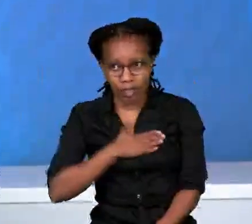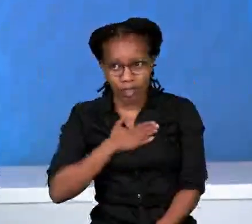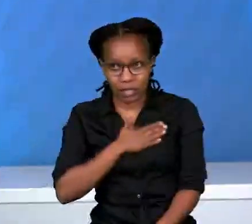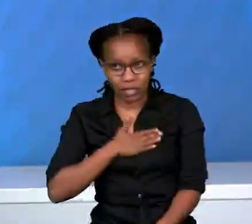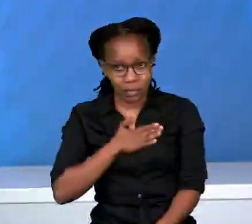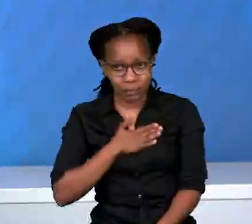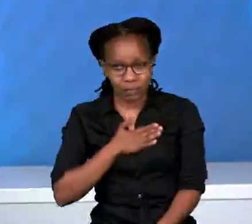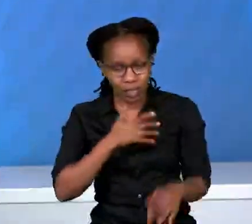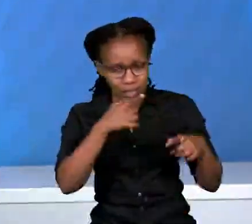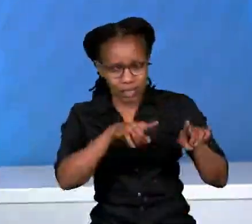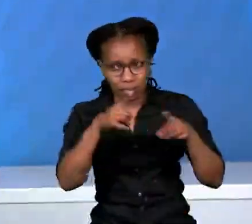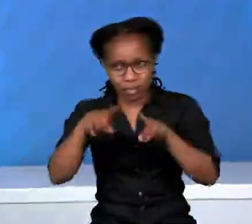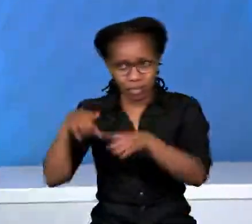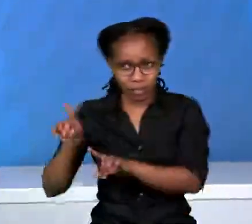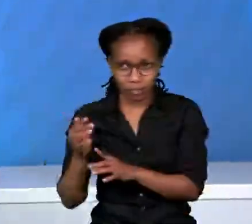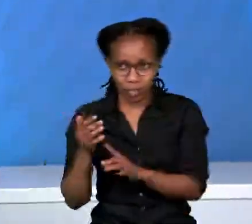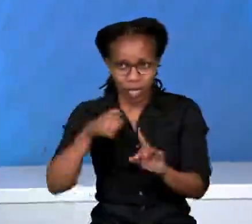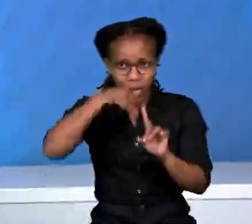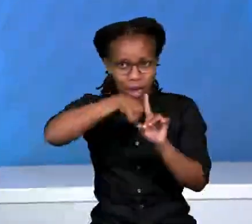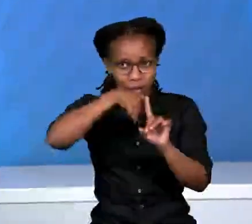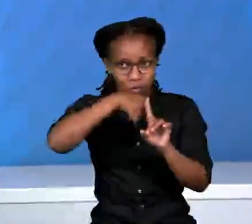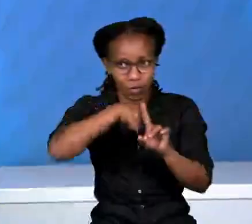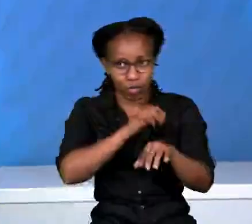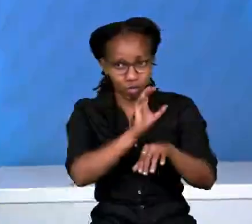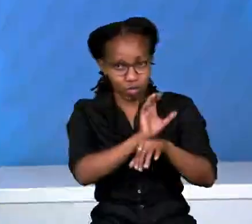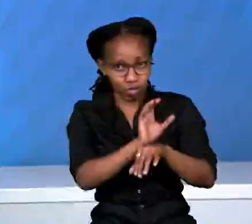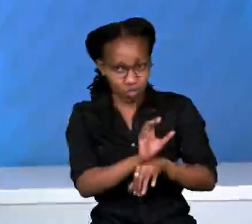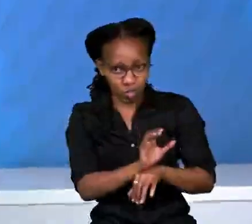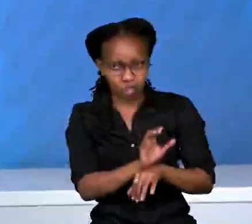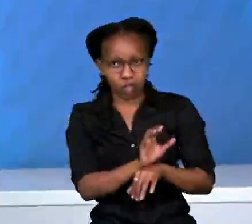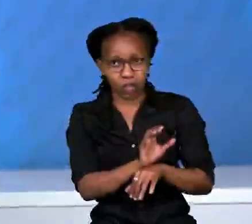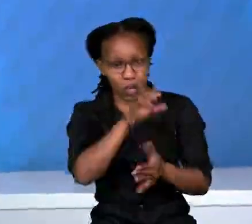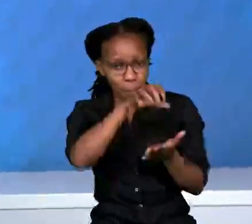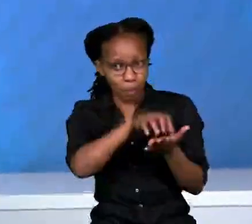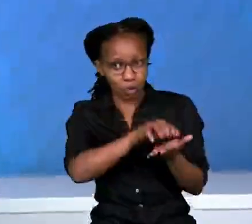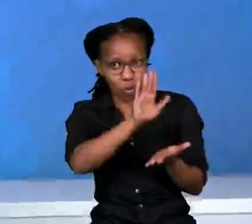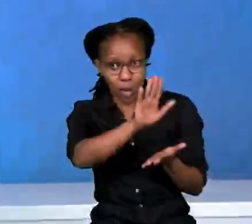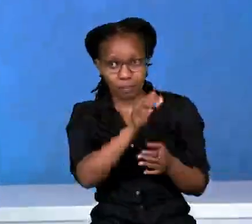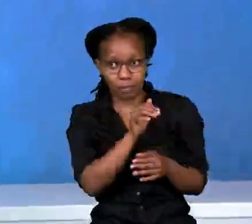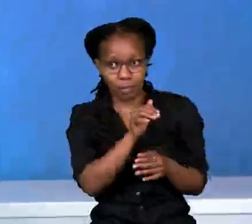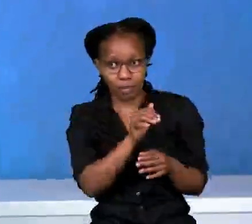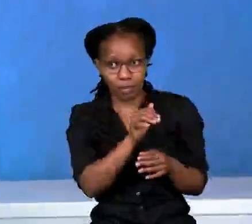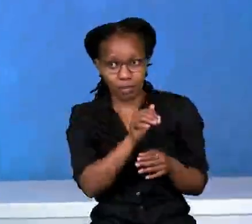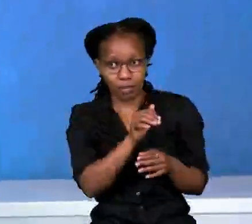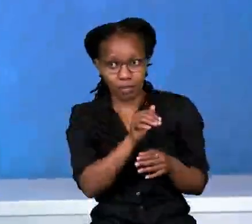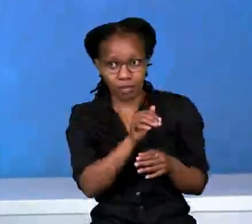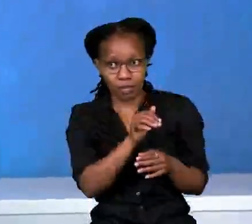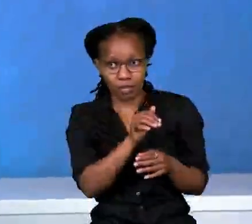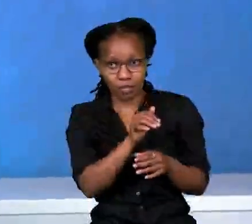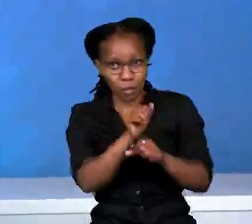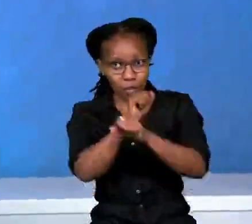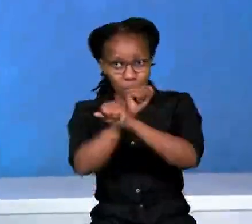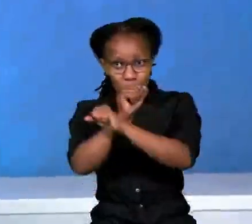within yourselves to push the church to reclaim her position that was the moral gatekeeper.